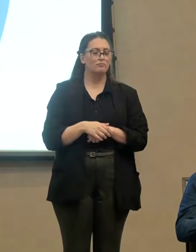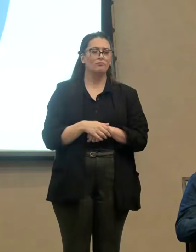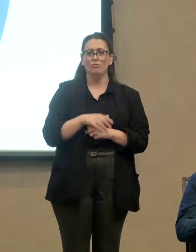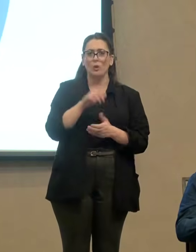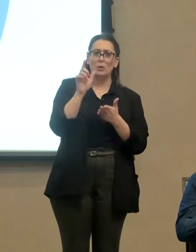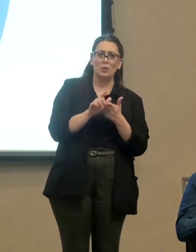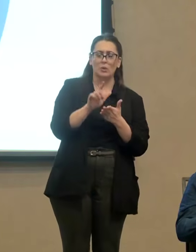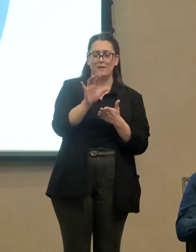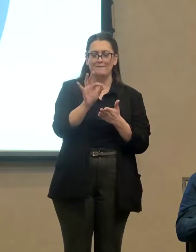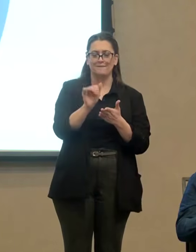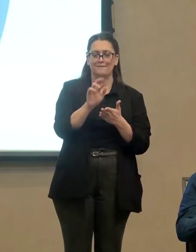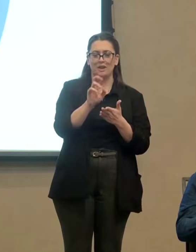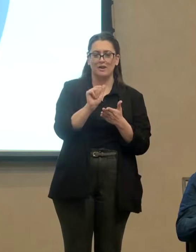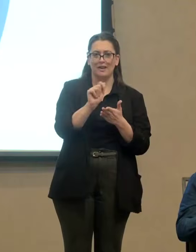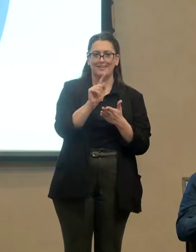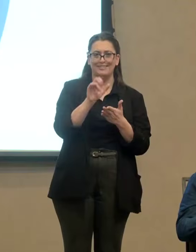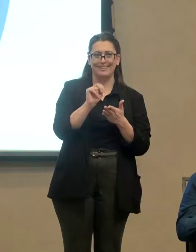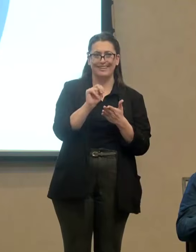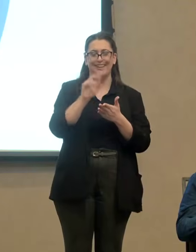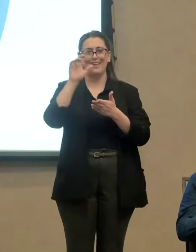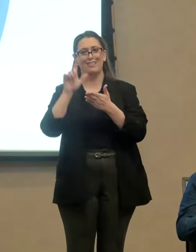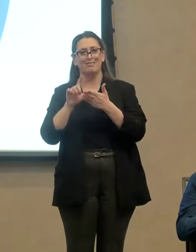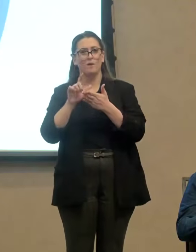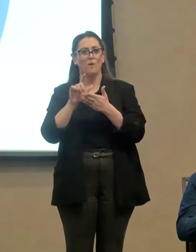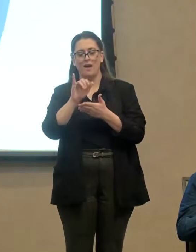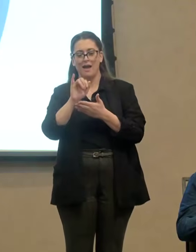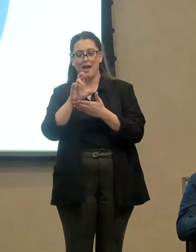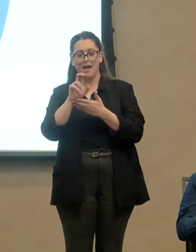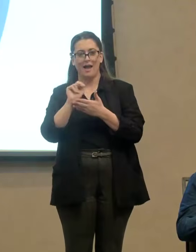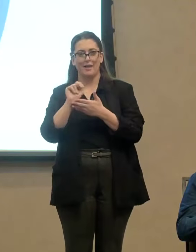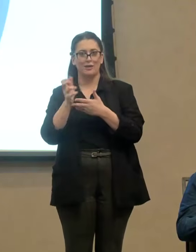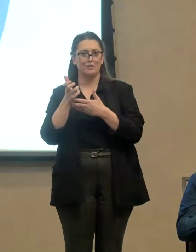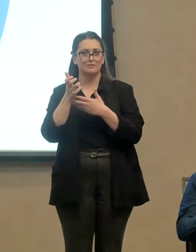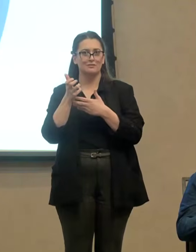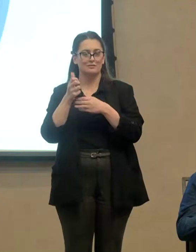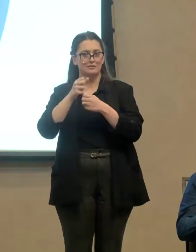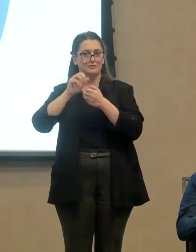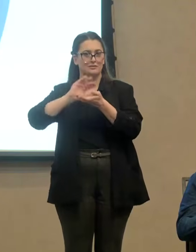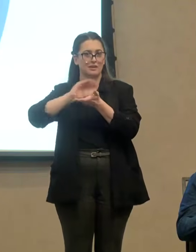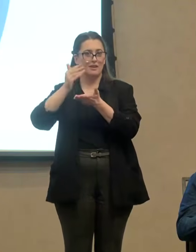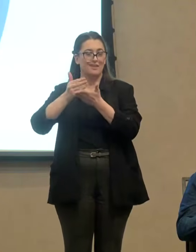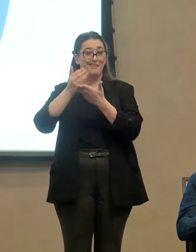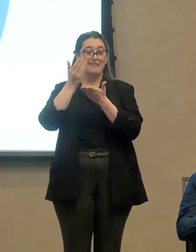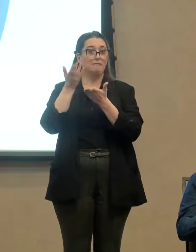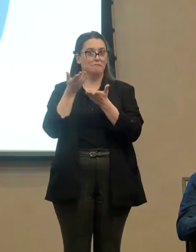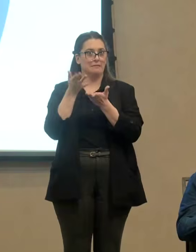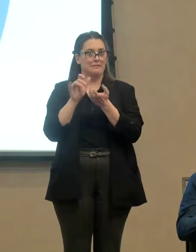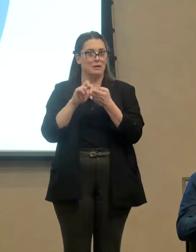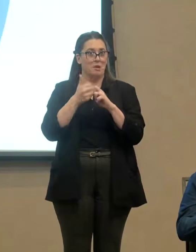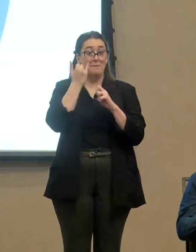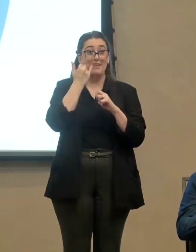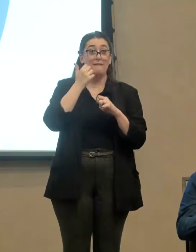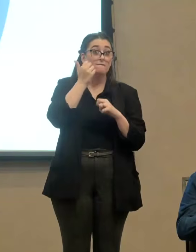ferritin and iron saturation related to lupus if menstrual cycles are not heavy and